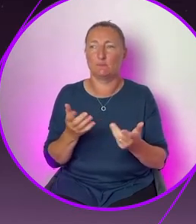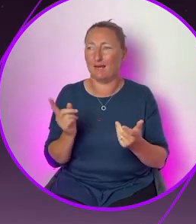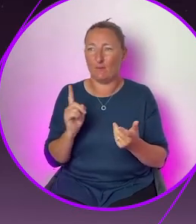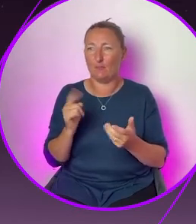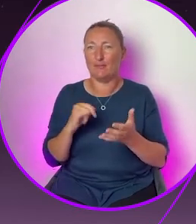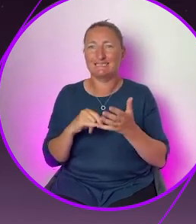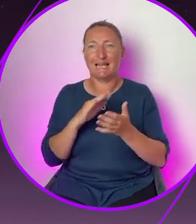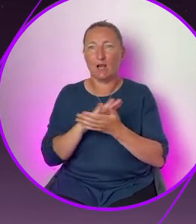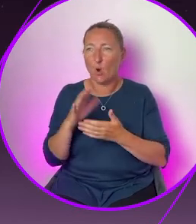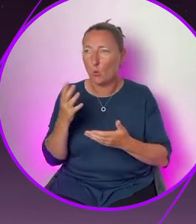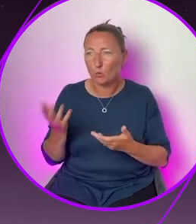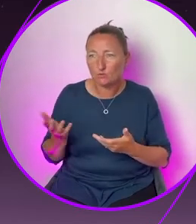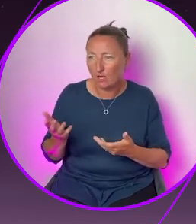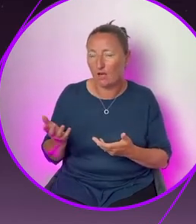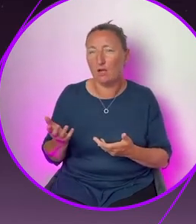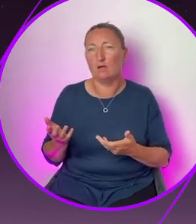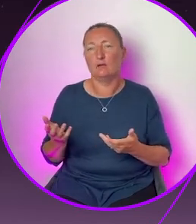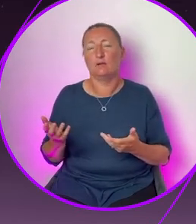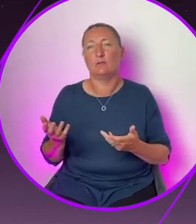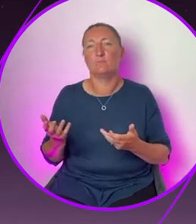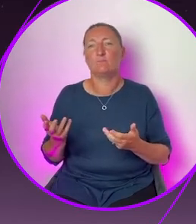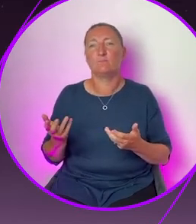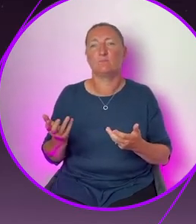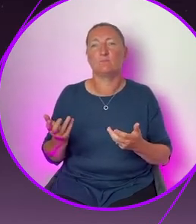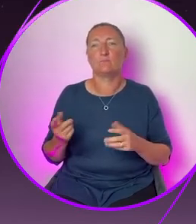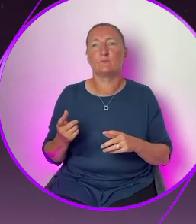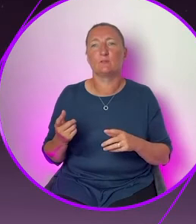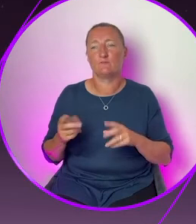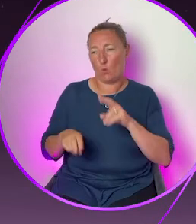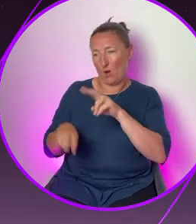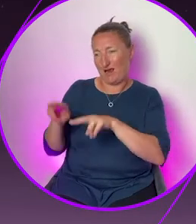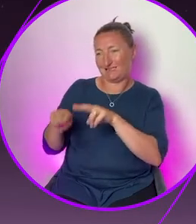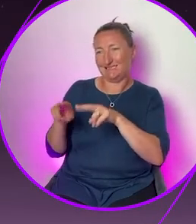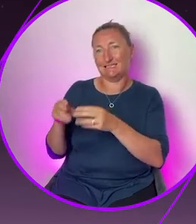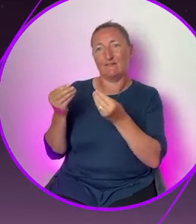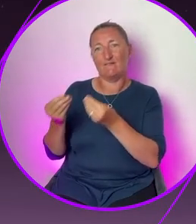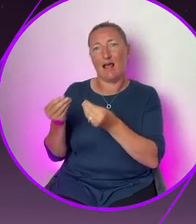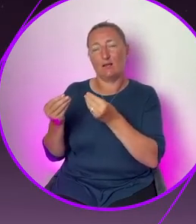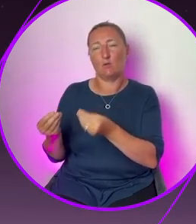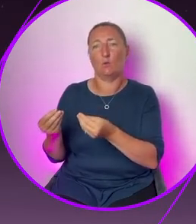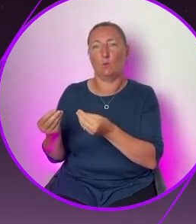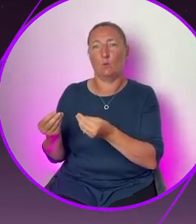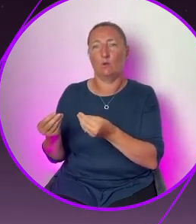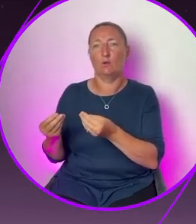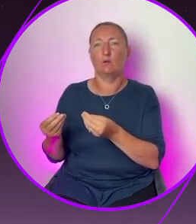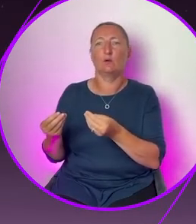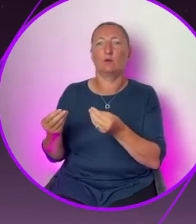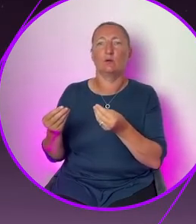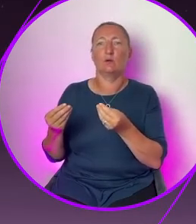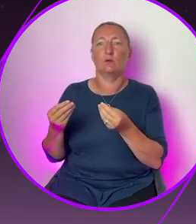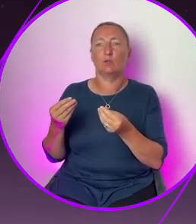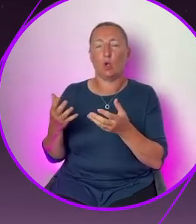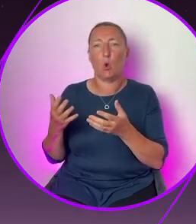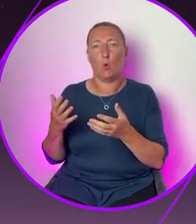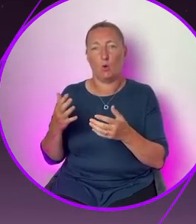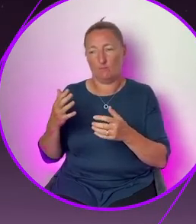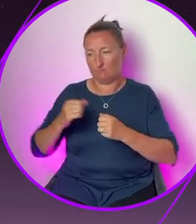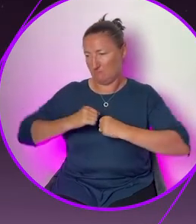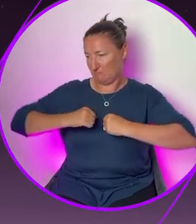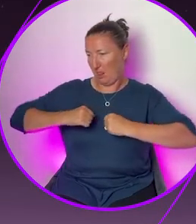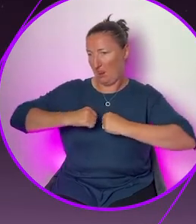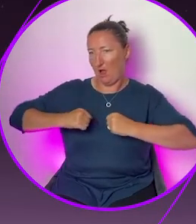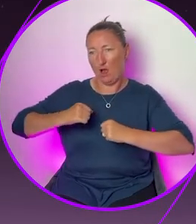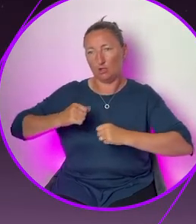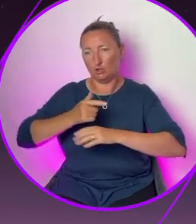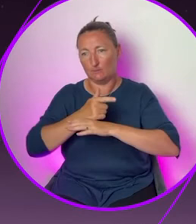of have a different paradigm for assessing the value that BBC brings to the larger media space, specifically